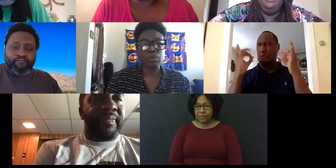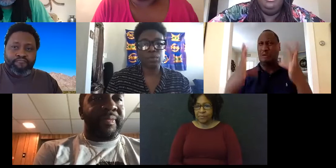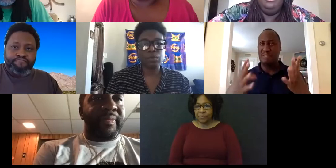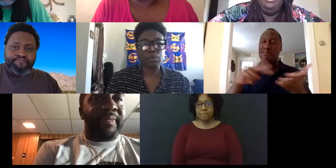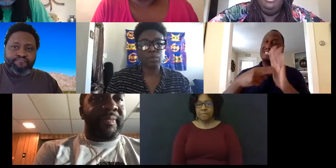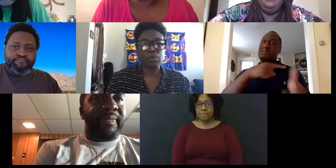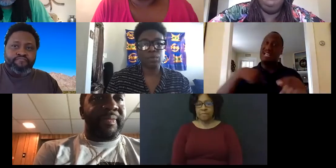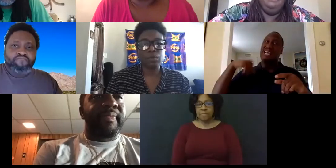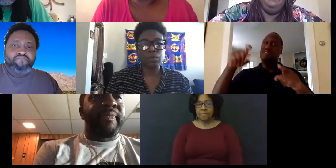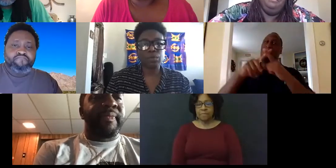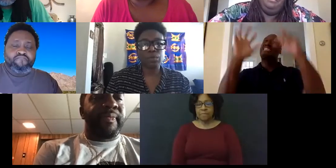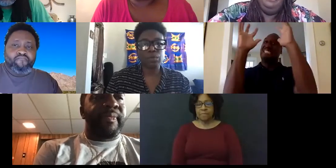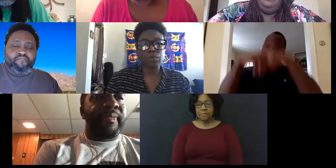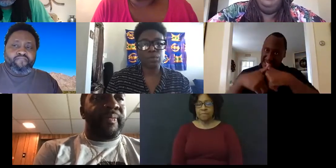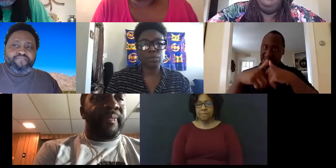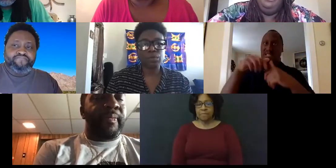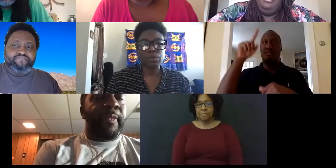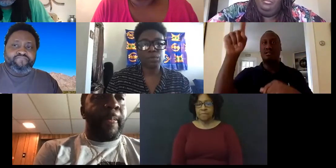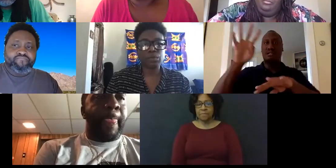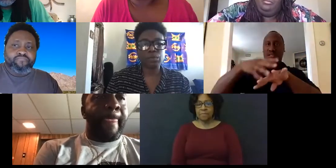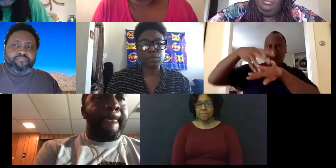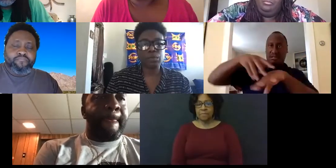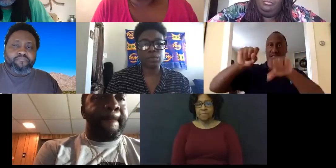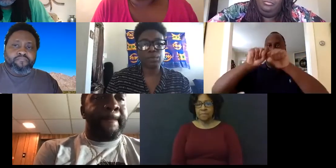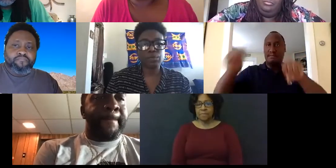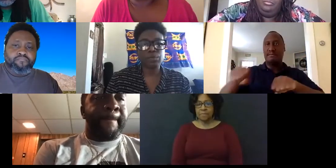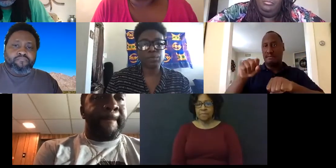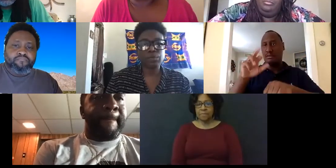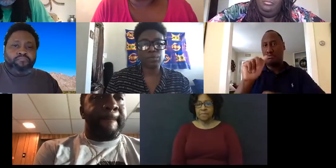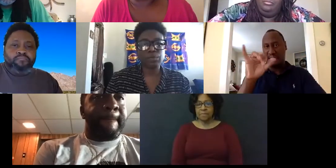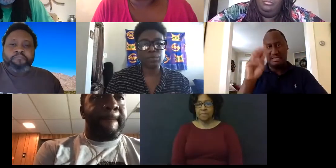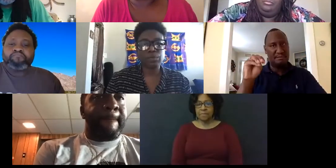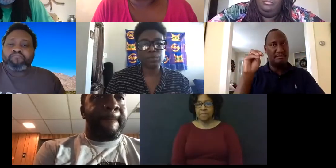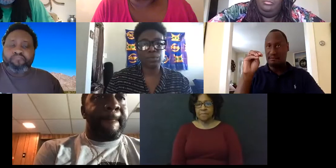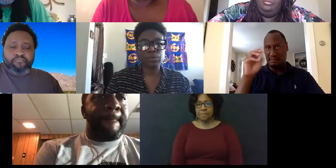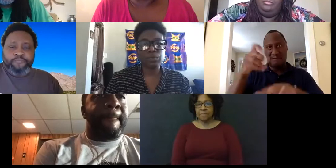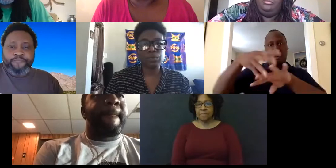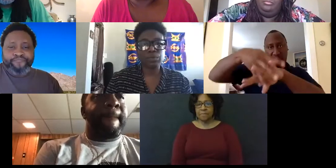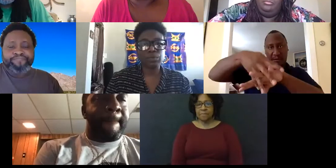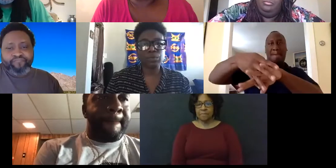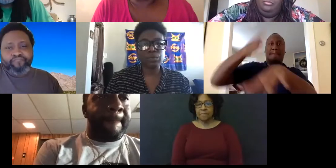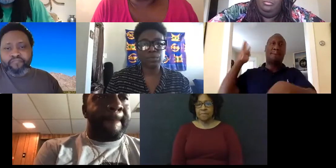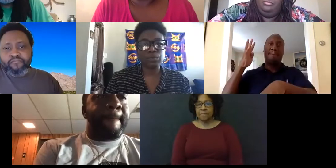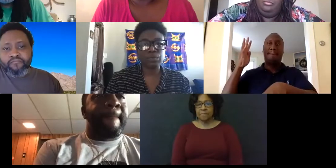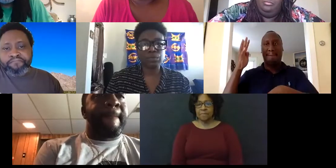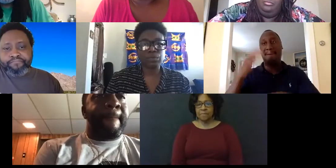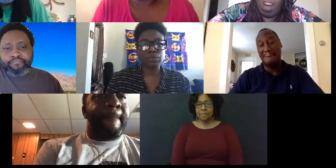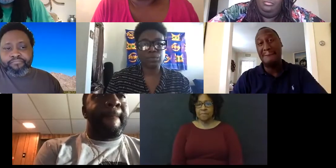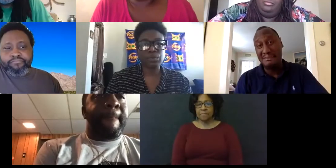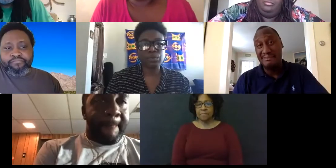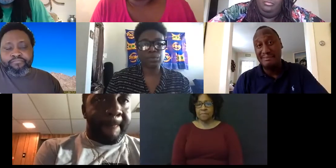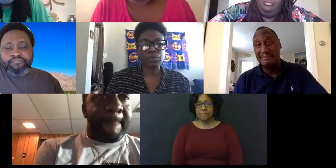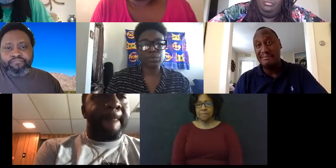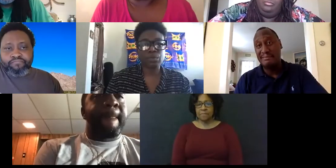are gone, you know, and that's really awful. So this way we have to tear down that system, you know, that systemic